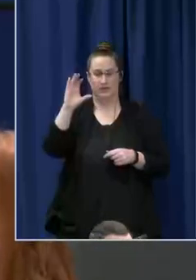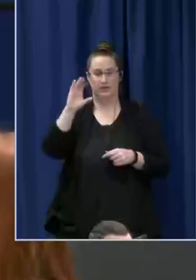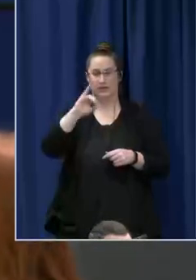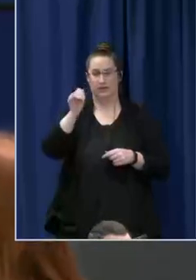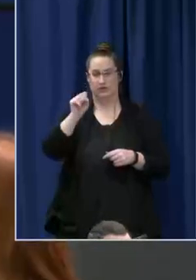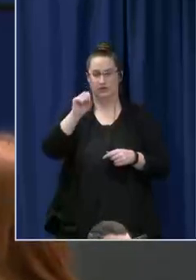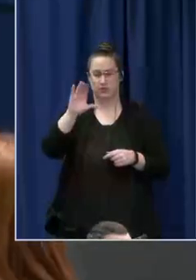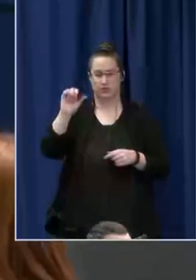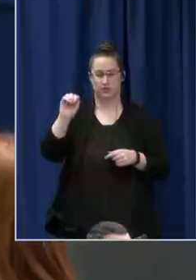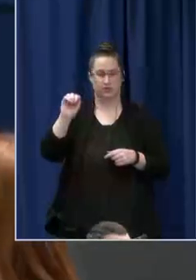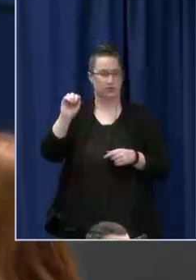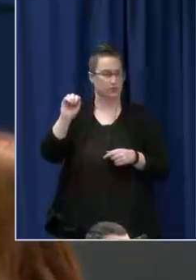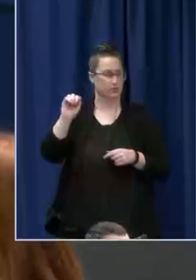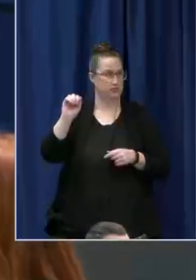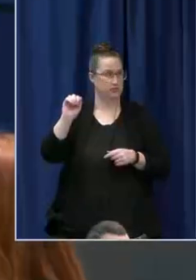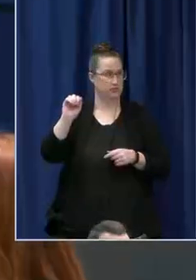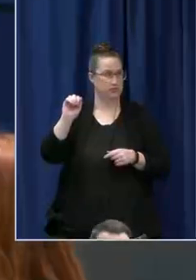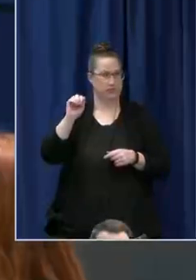Jessica,